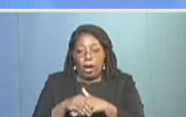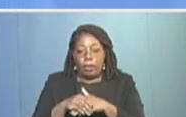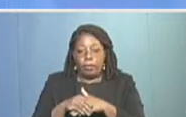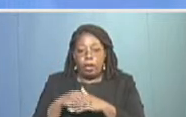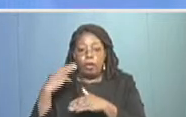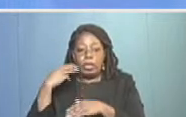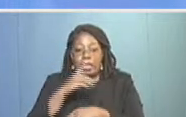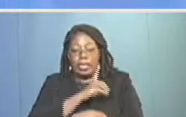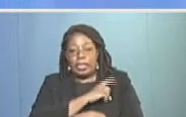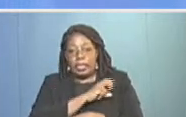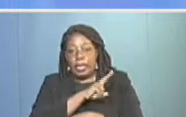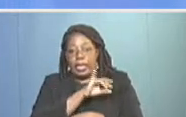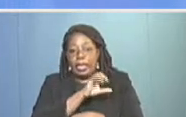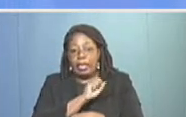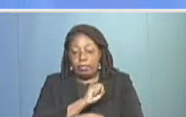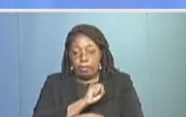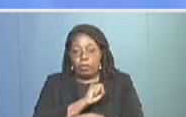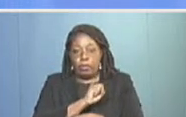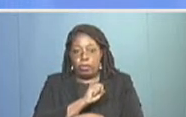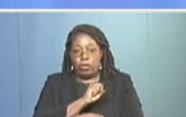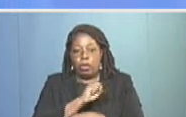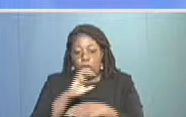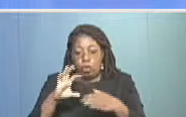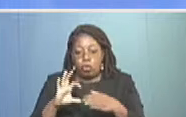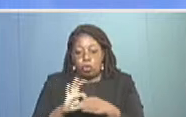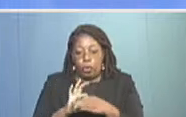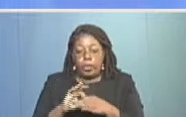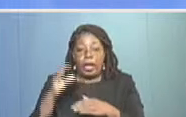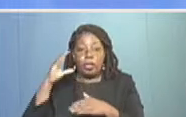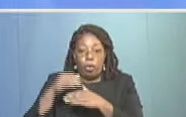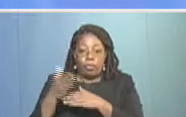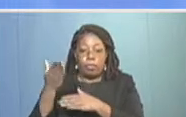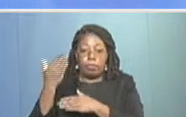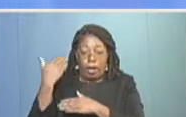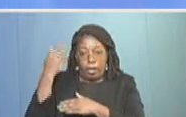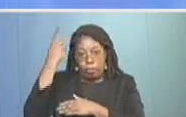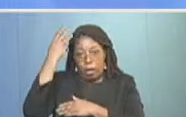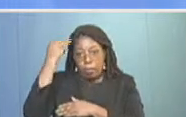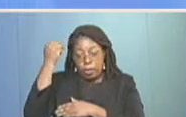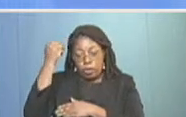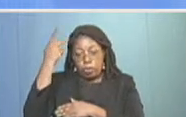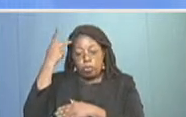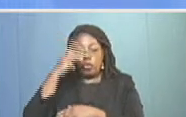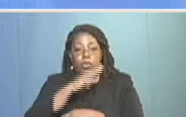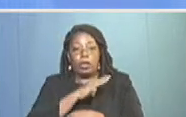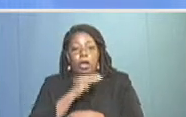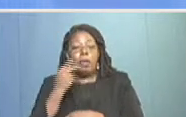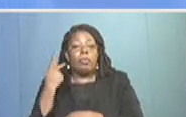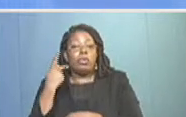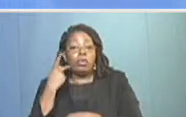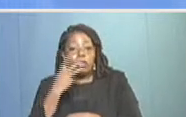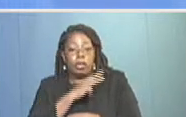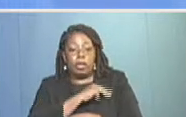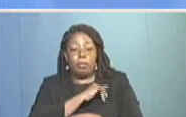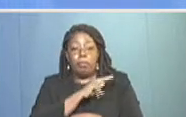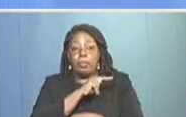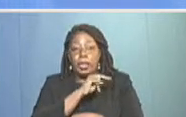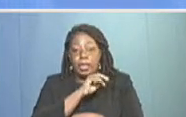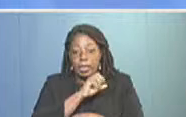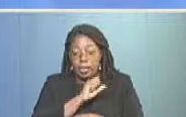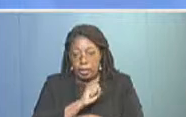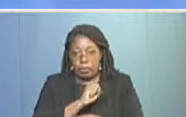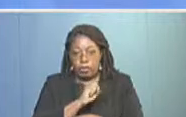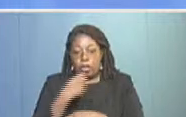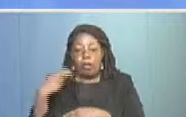Davis, recently joined Zontians of New Providence and wife of former Prime Minister Patricia Minnis to launch their gender-based